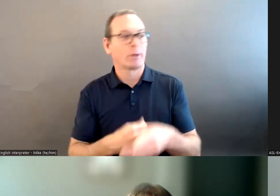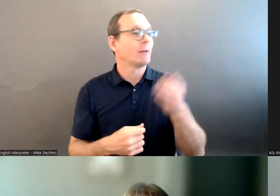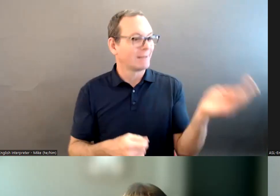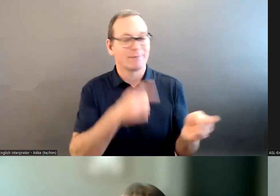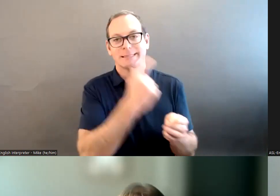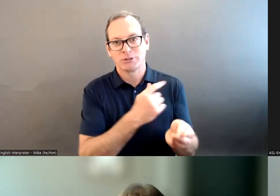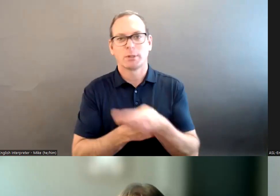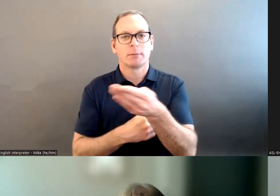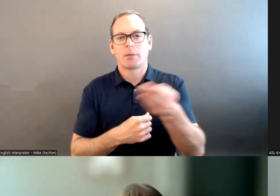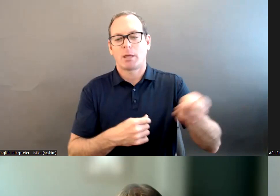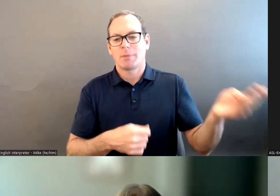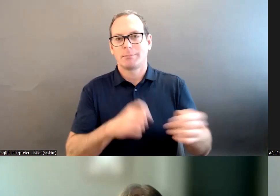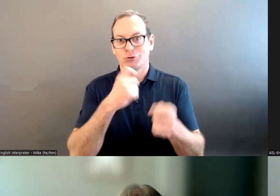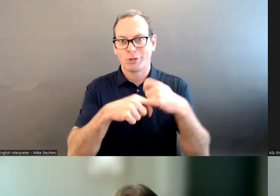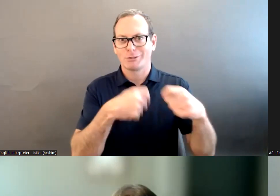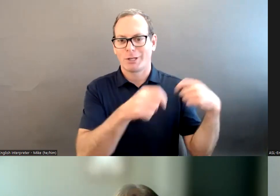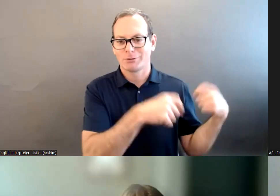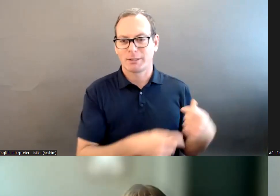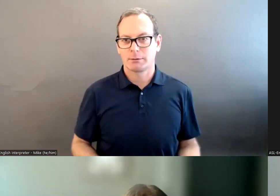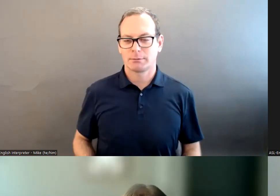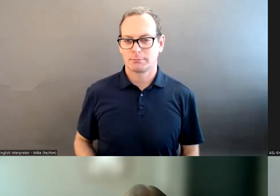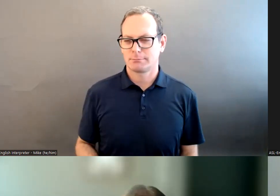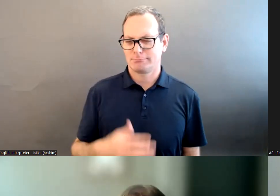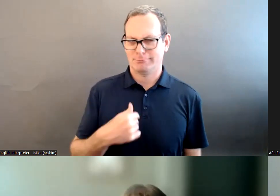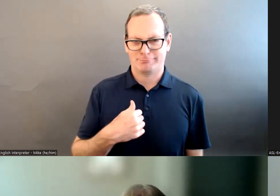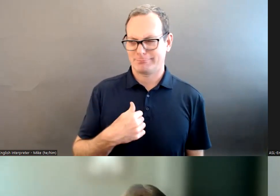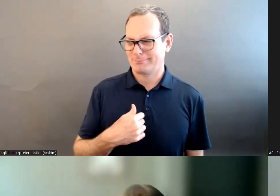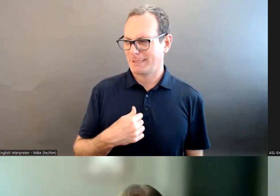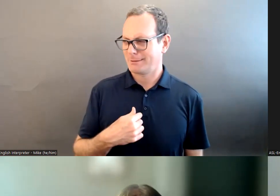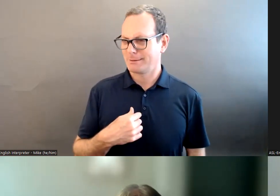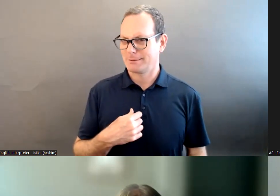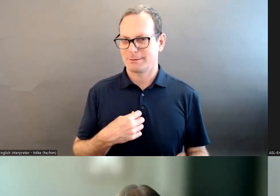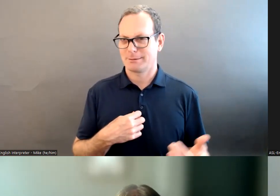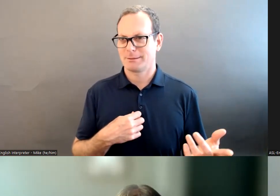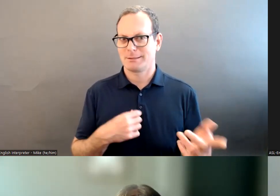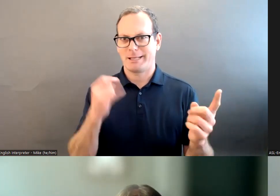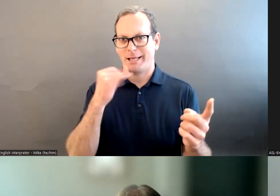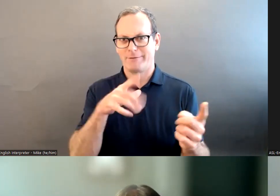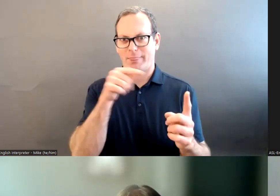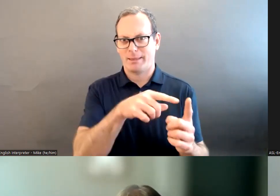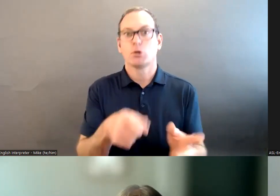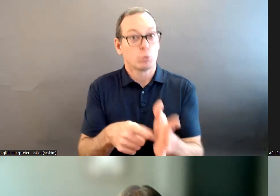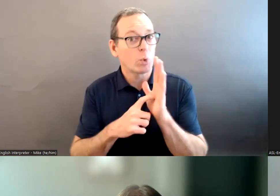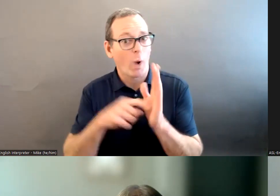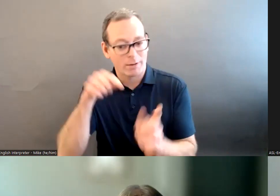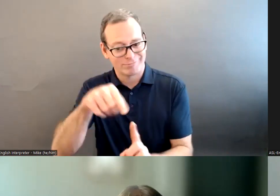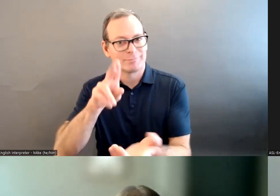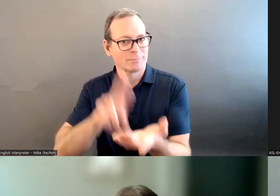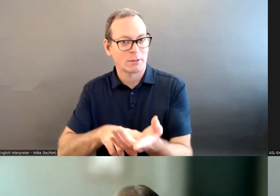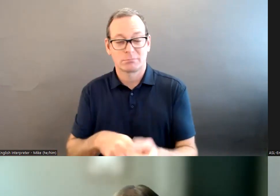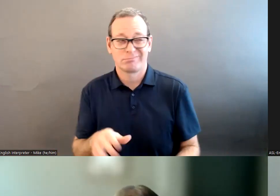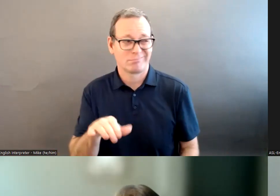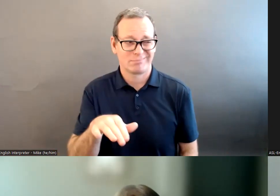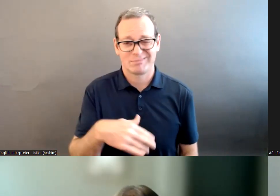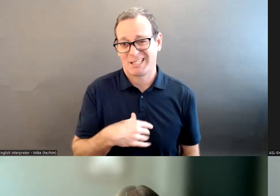My question would then be, is that client capable of signing documents? Like, in theory, you could sign a new power of attorney document every week. Yeah.